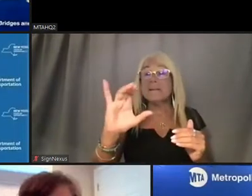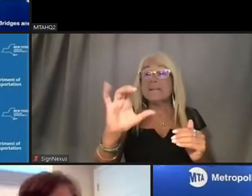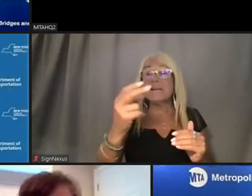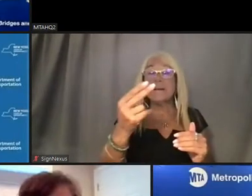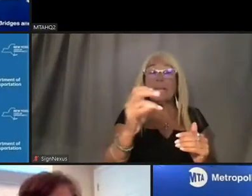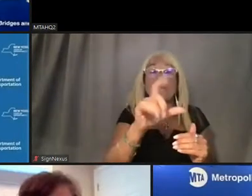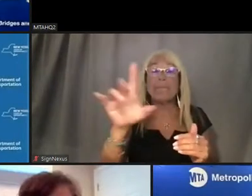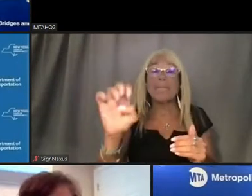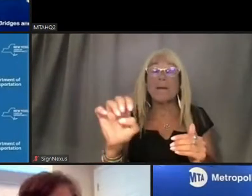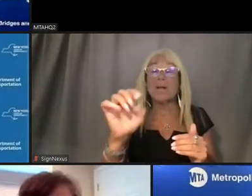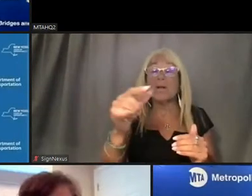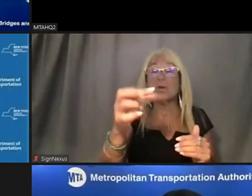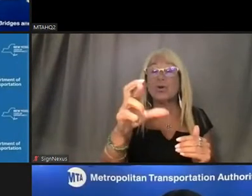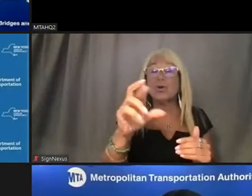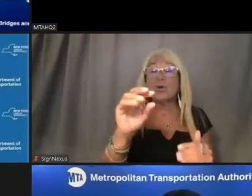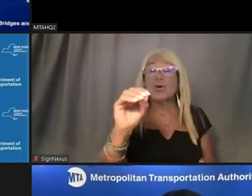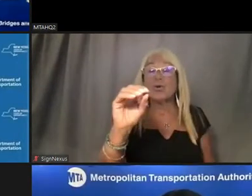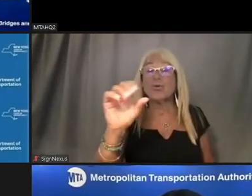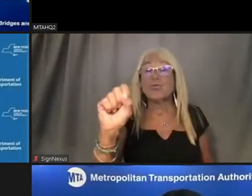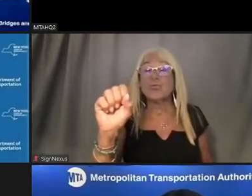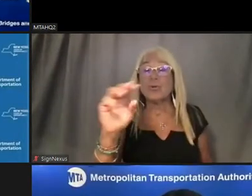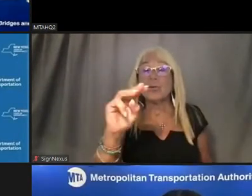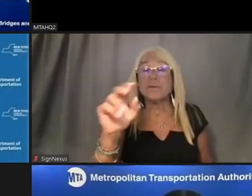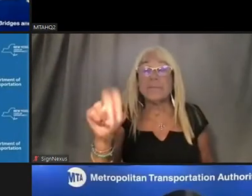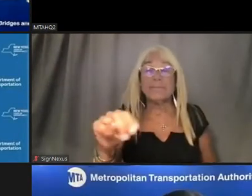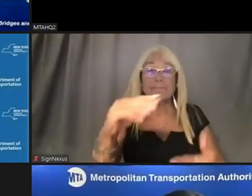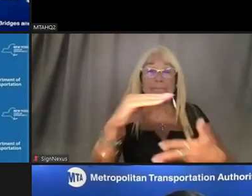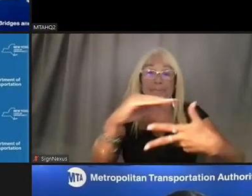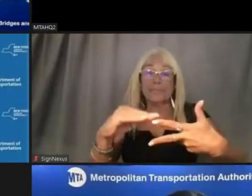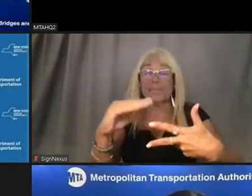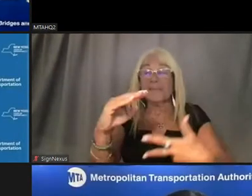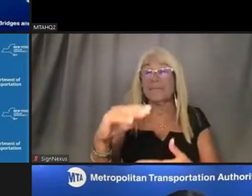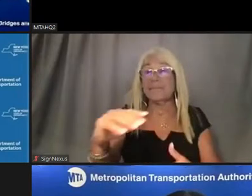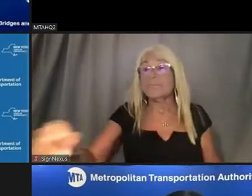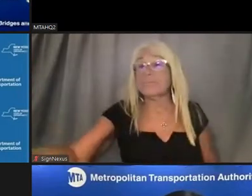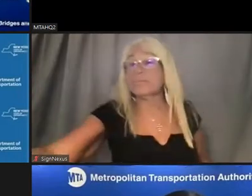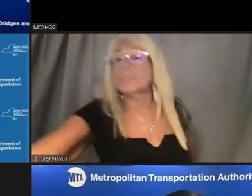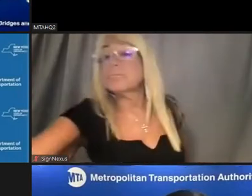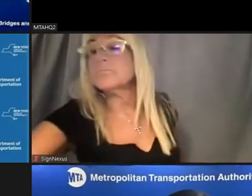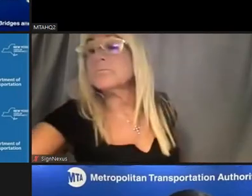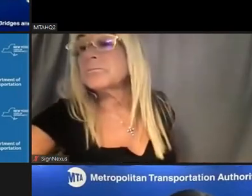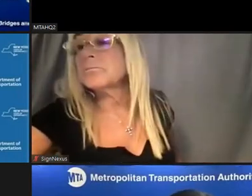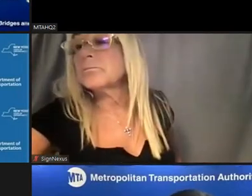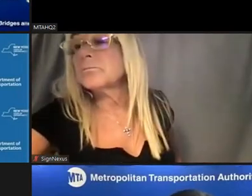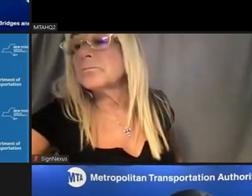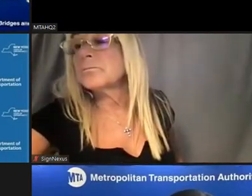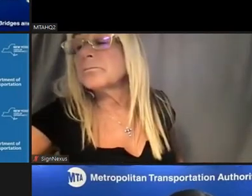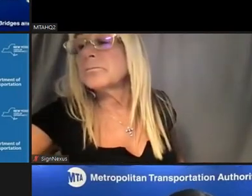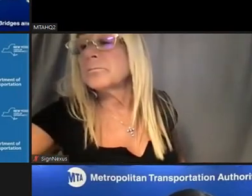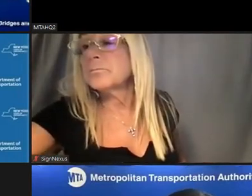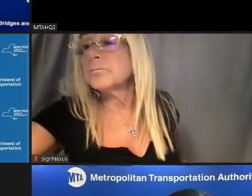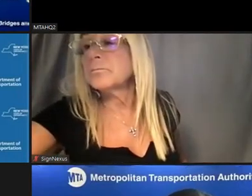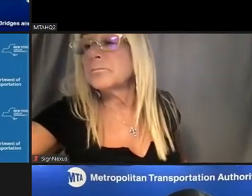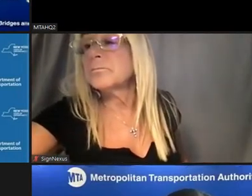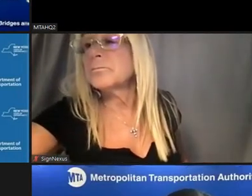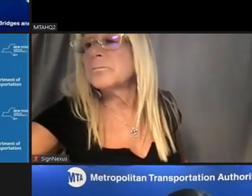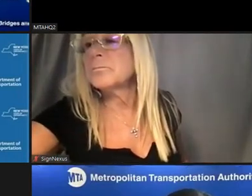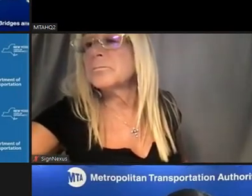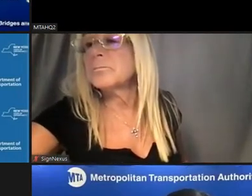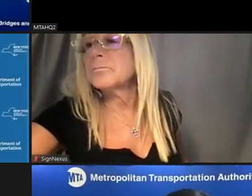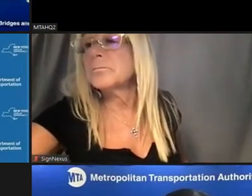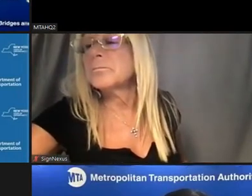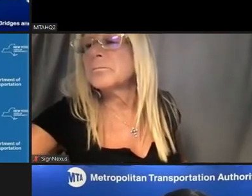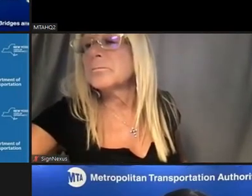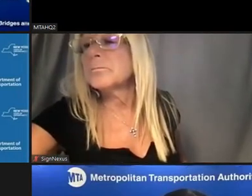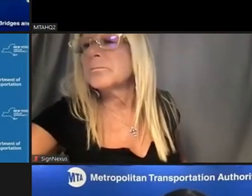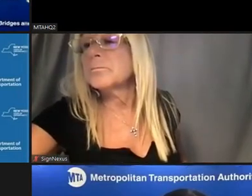followed by Caspar land the next speaker is Caspar Lent followed